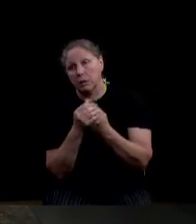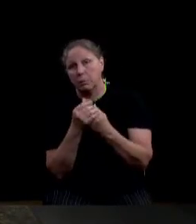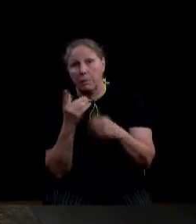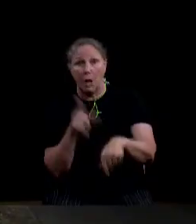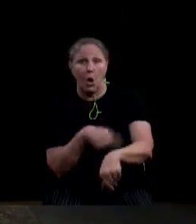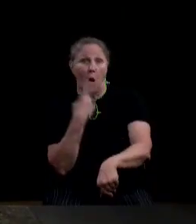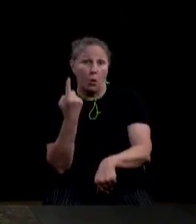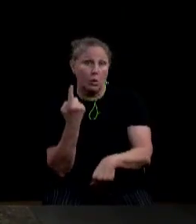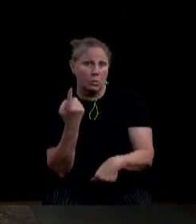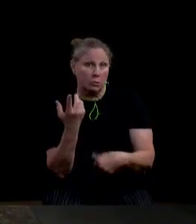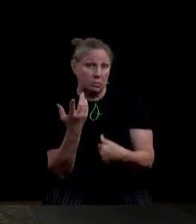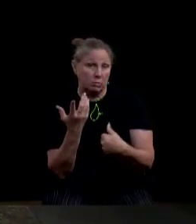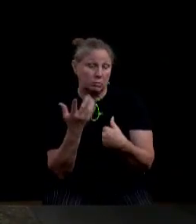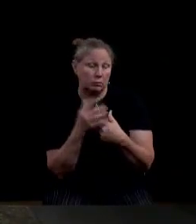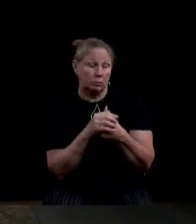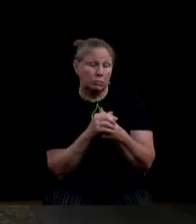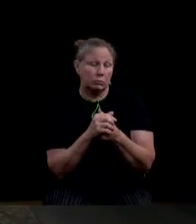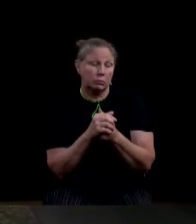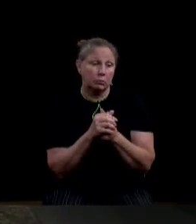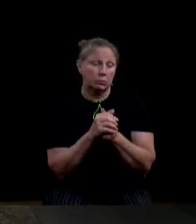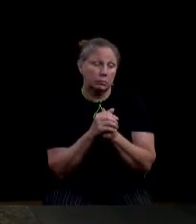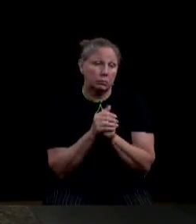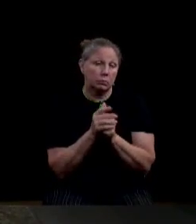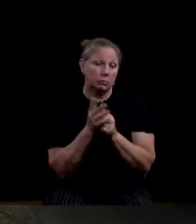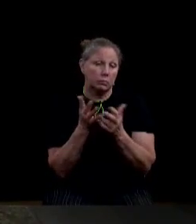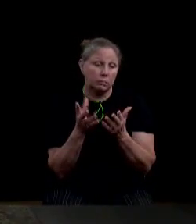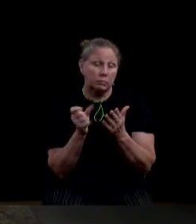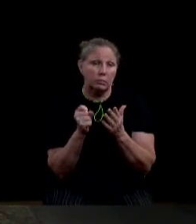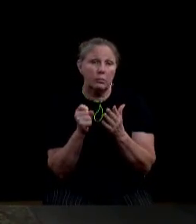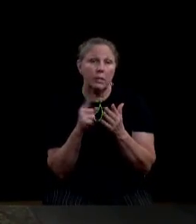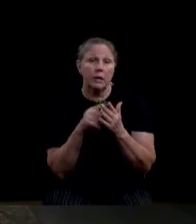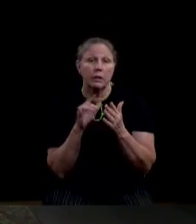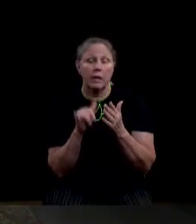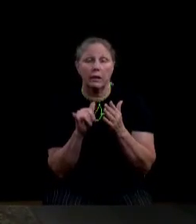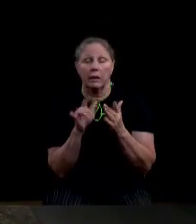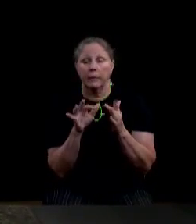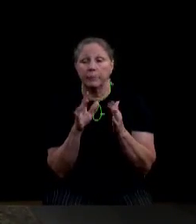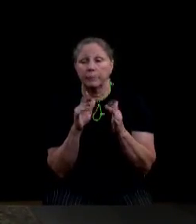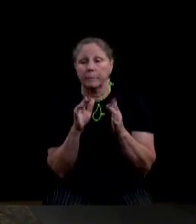the growth or the decrease in the curve